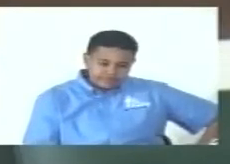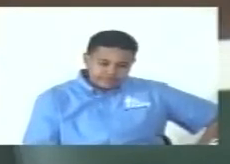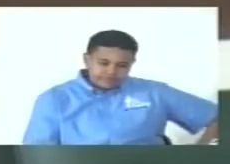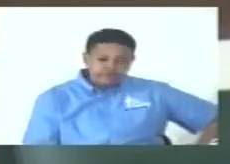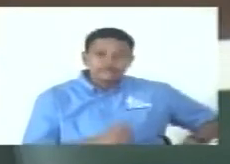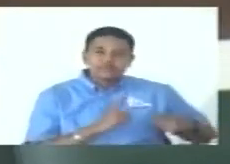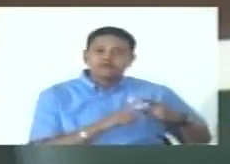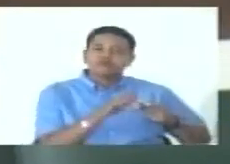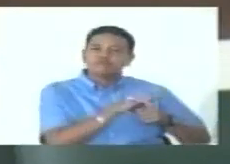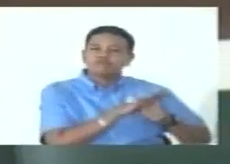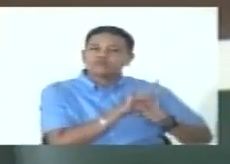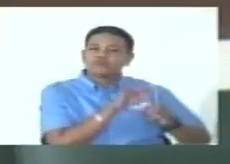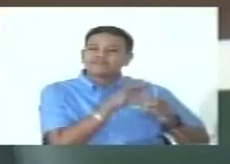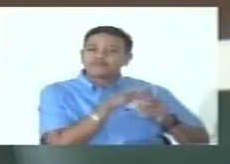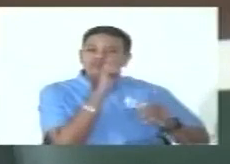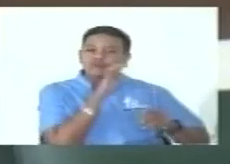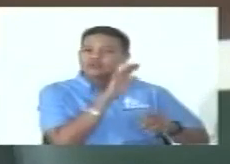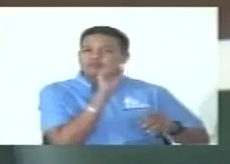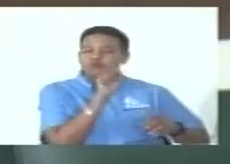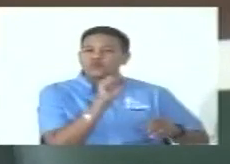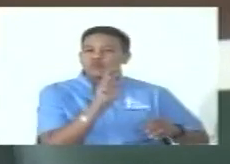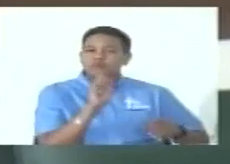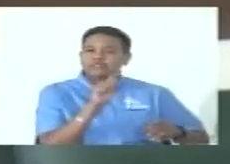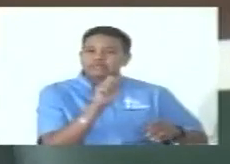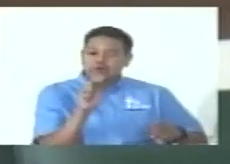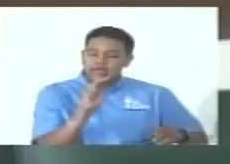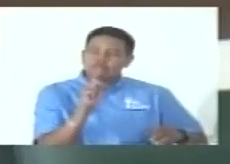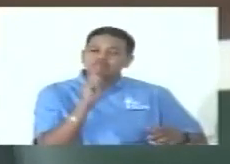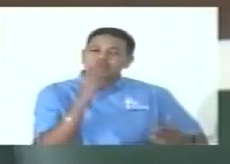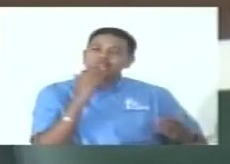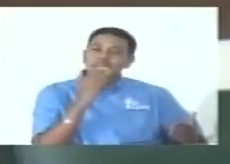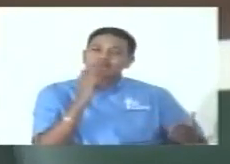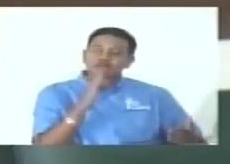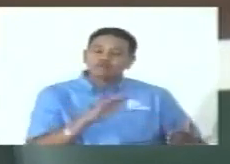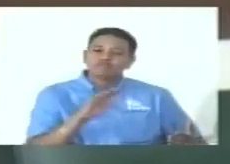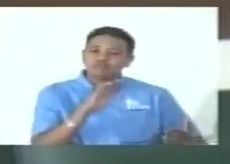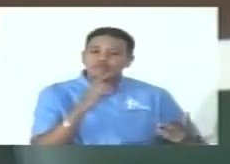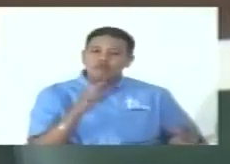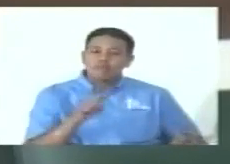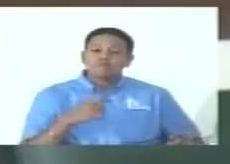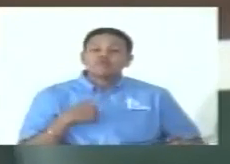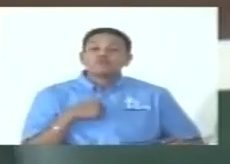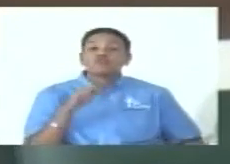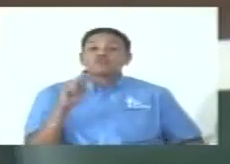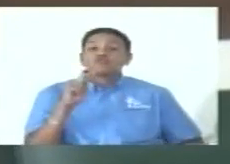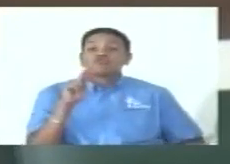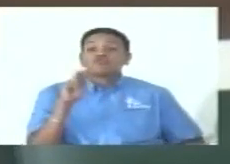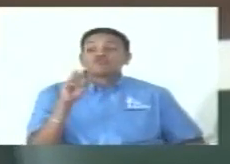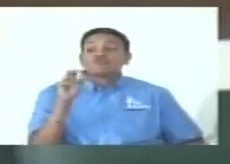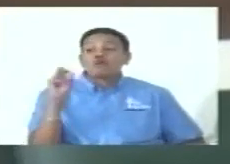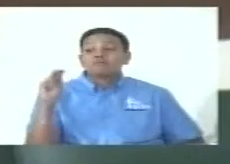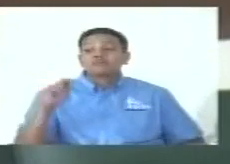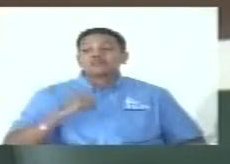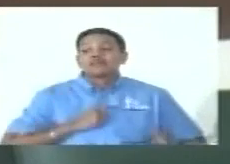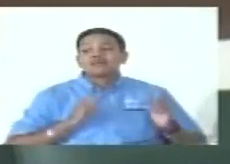indeed grateful. In relation to Mrs. Robinson, I met her